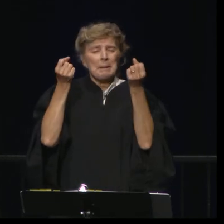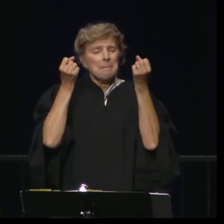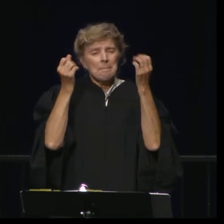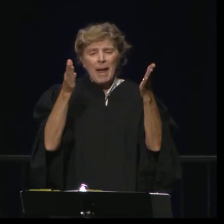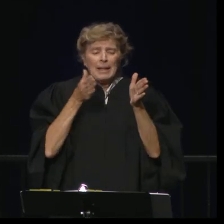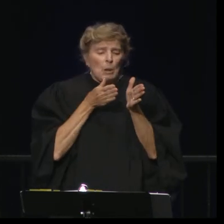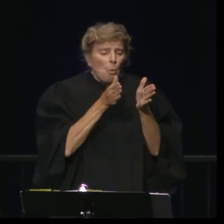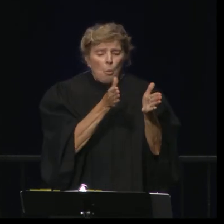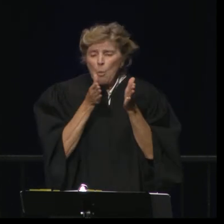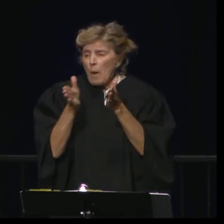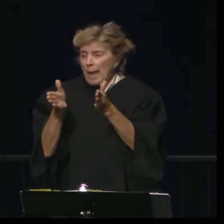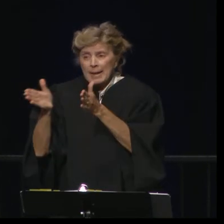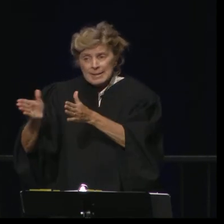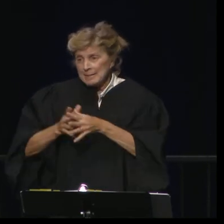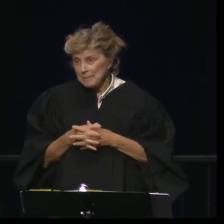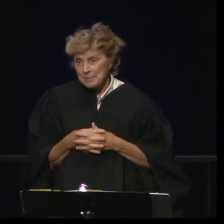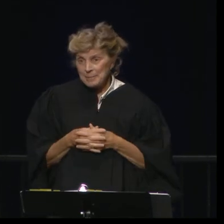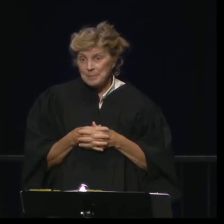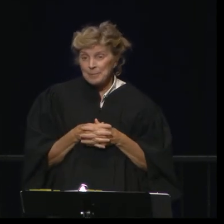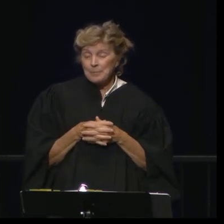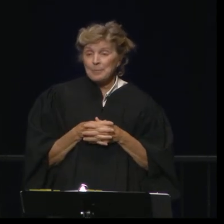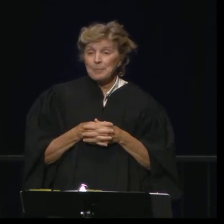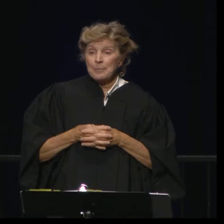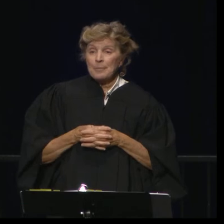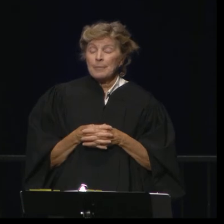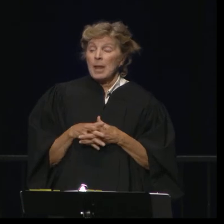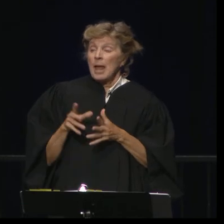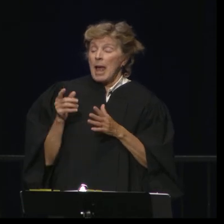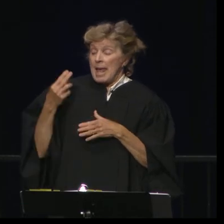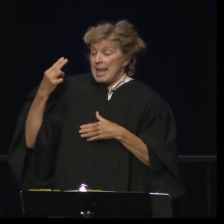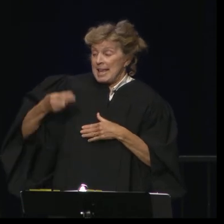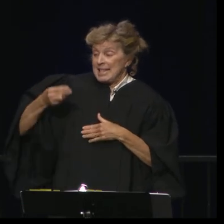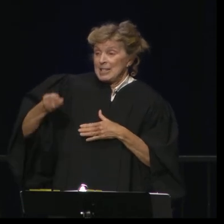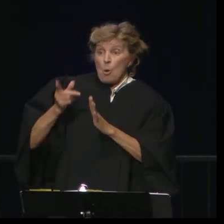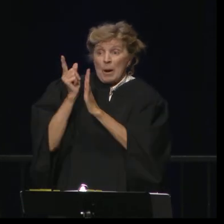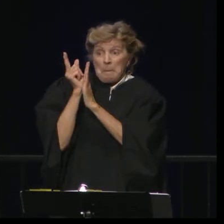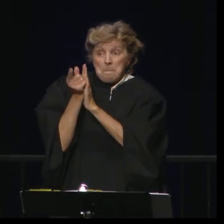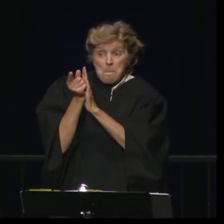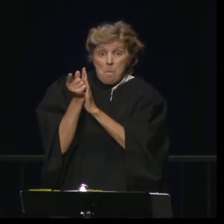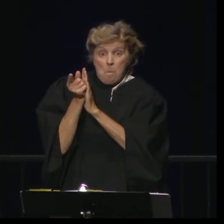describe. A milestone also, because